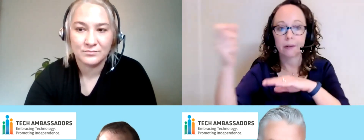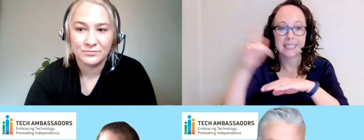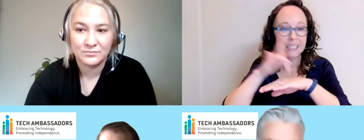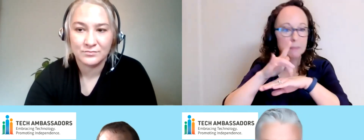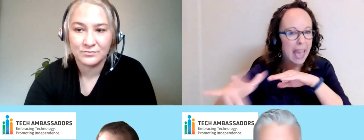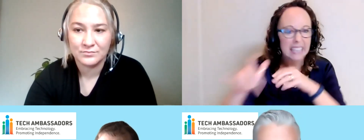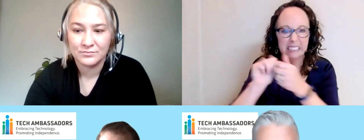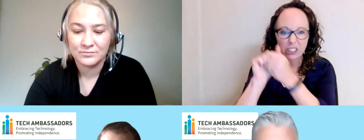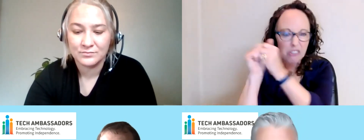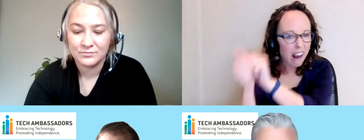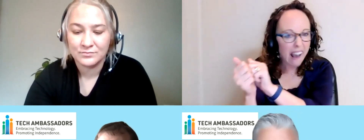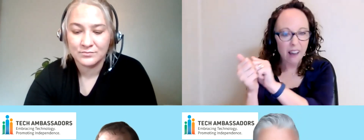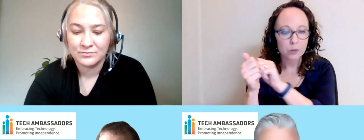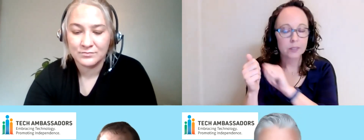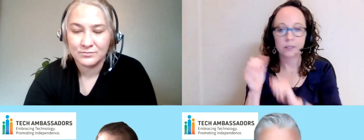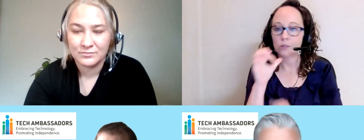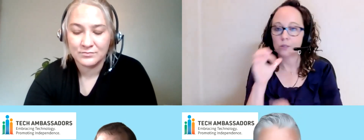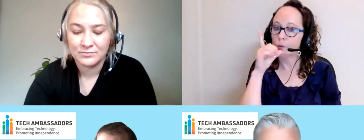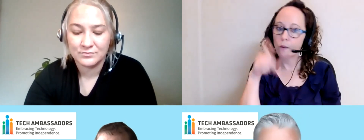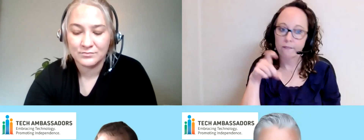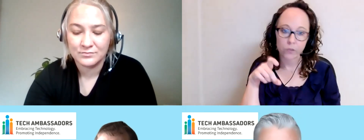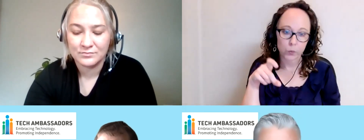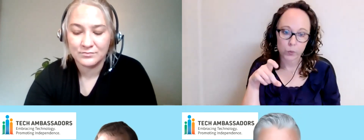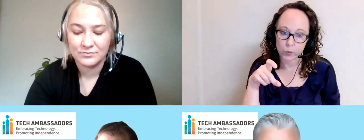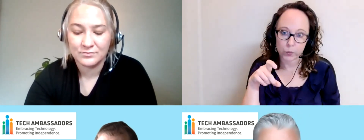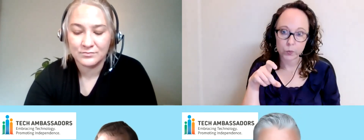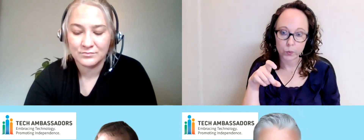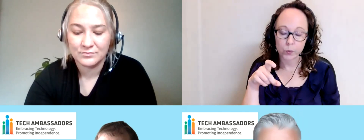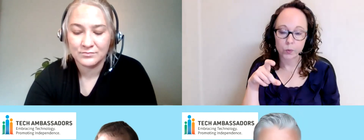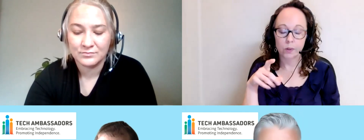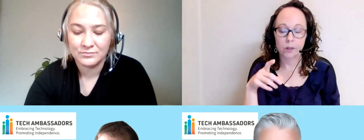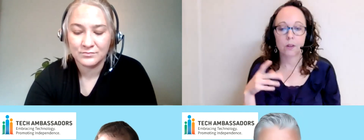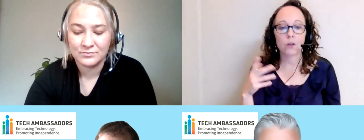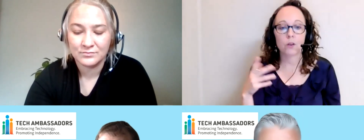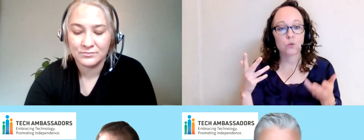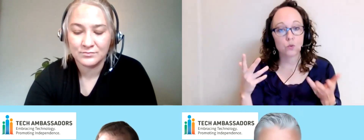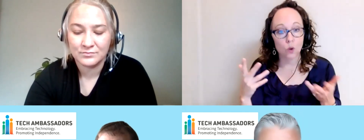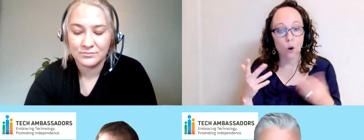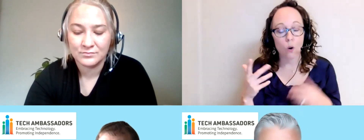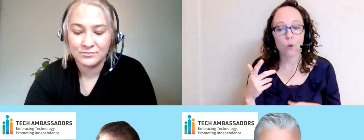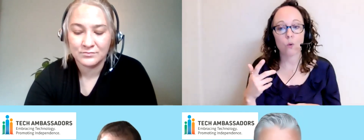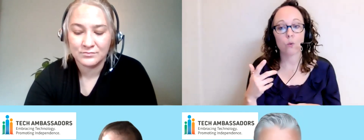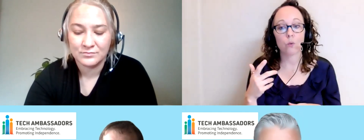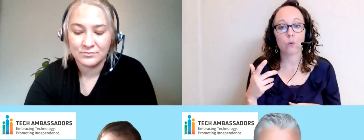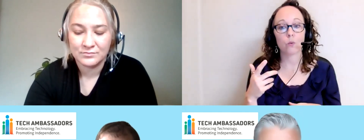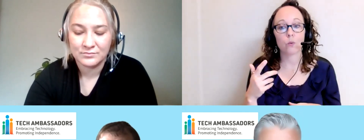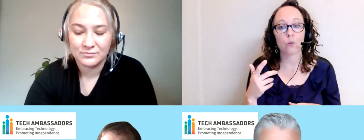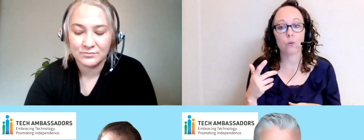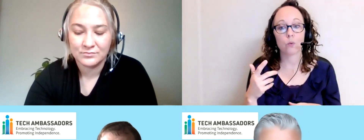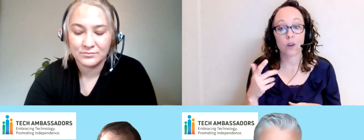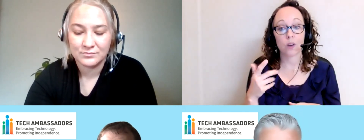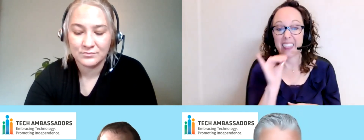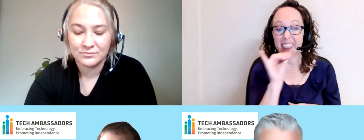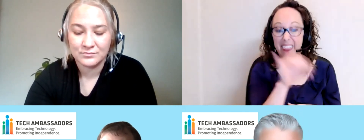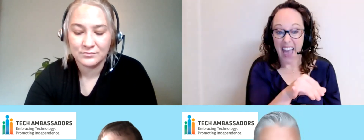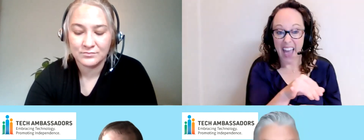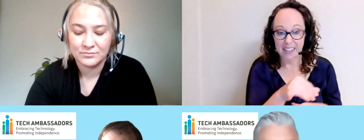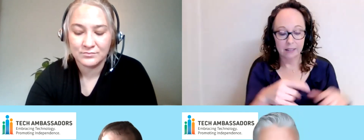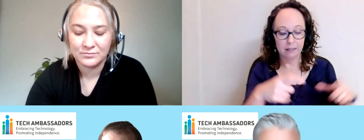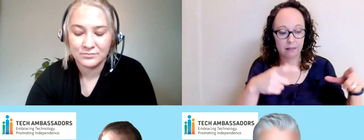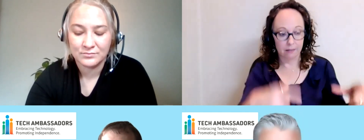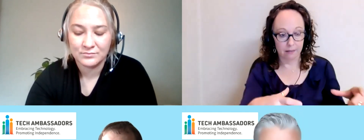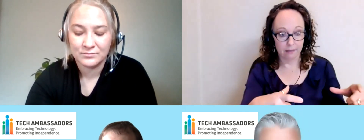I use for the new wave induction cooktop,